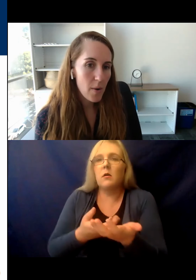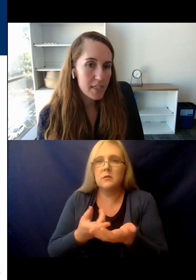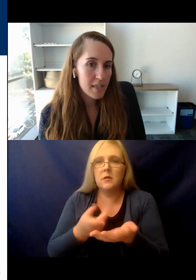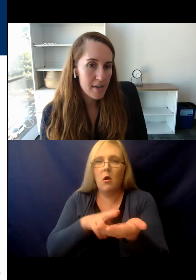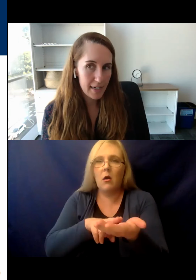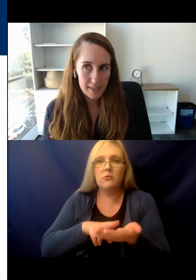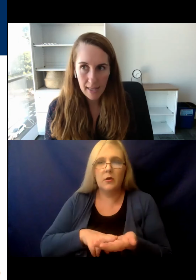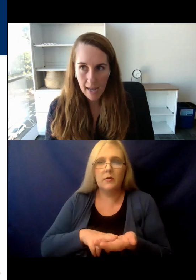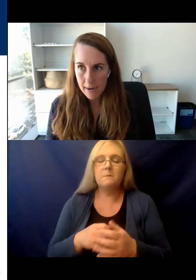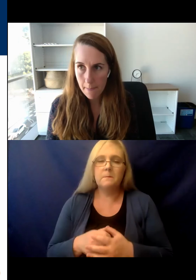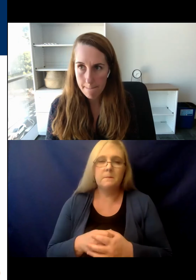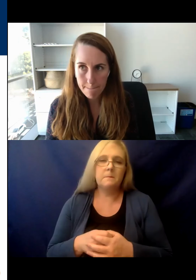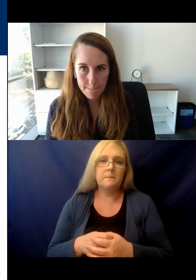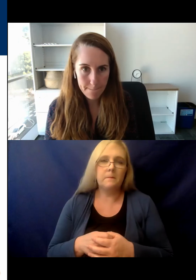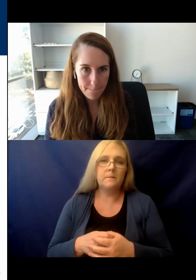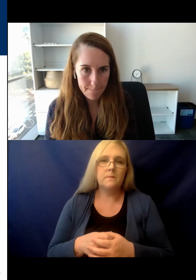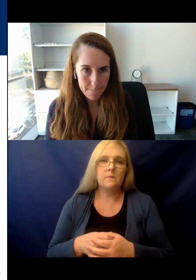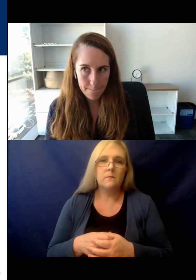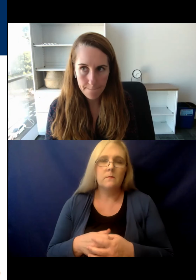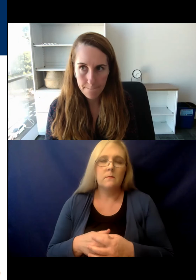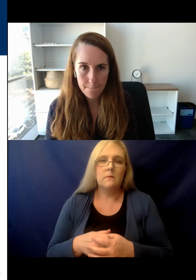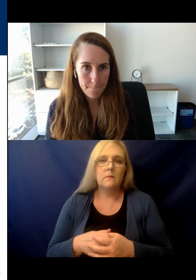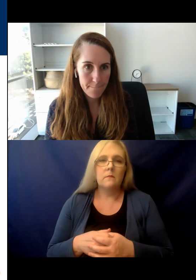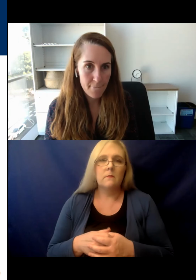we can go on to the next slide.